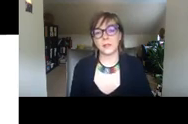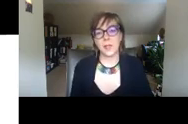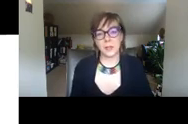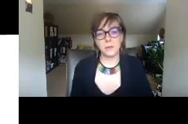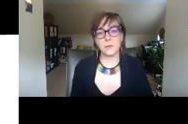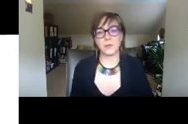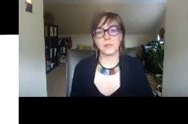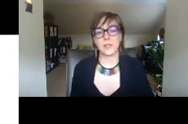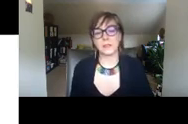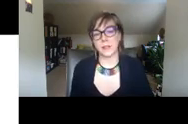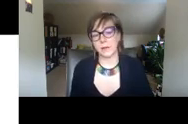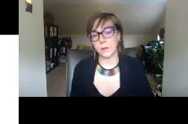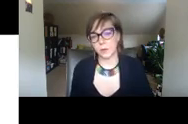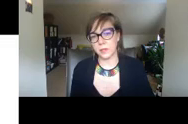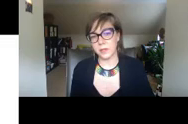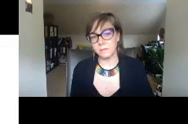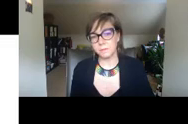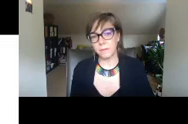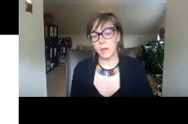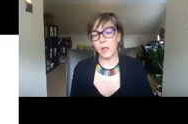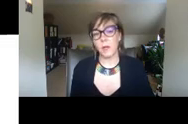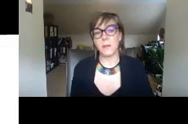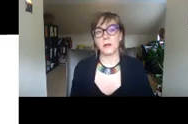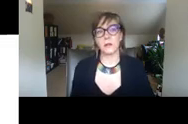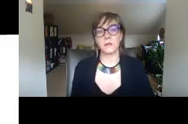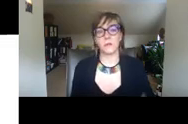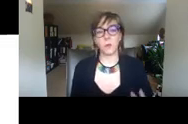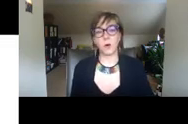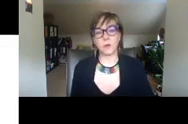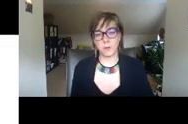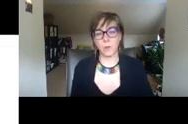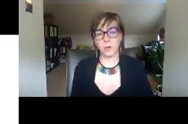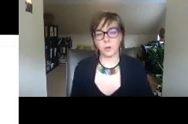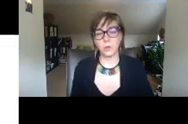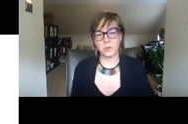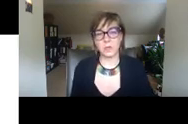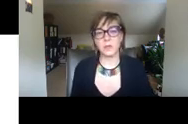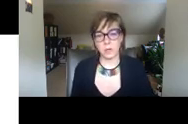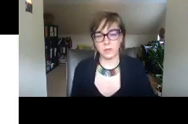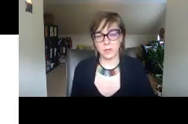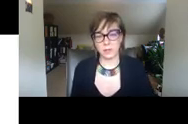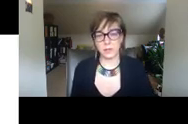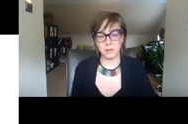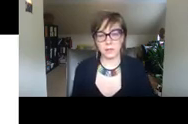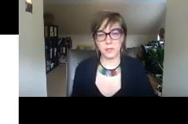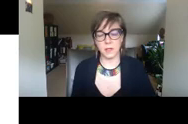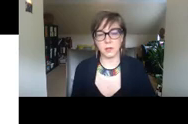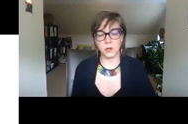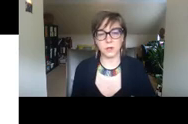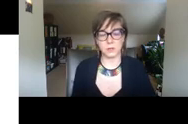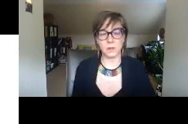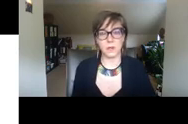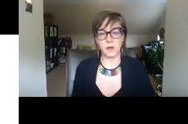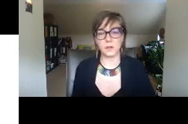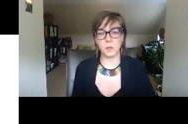term slave versus enslaved person, because for someone who is in the United States and doesn't speak English